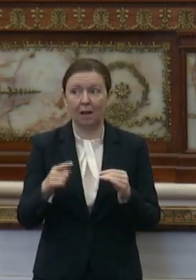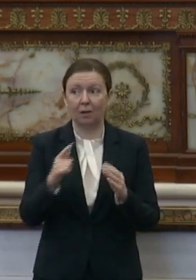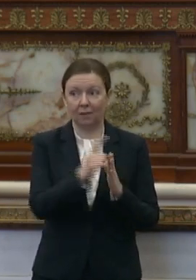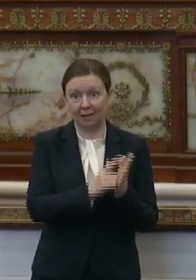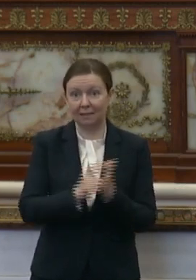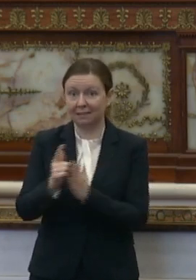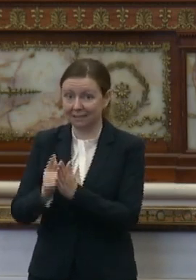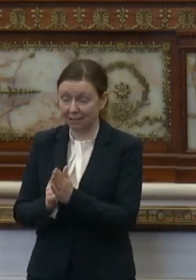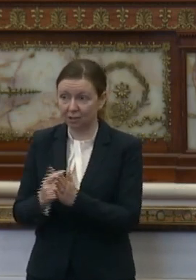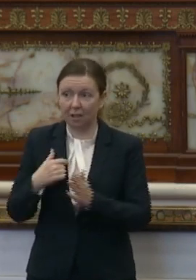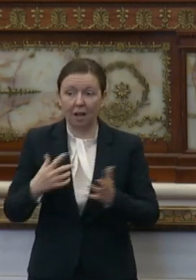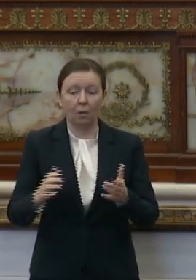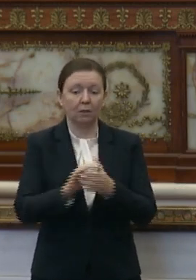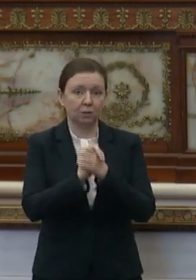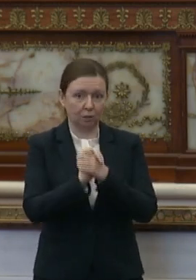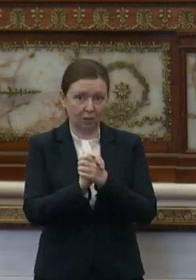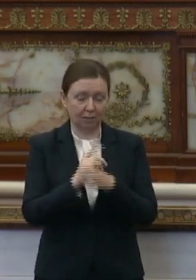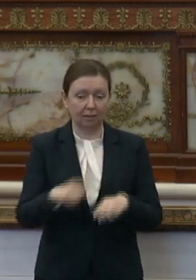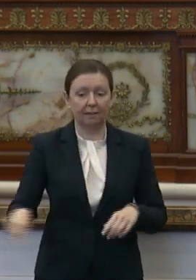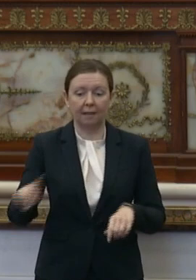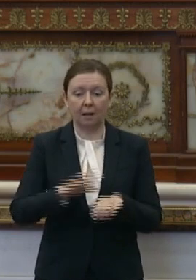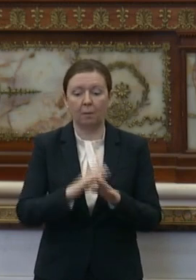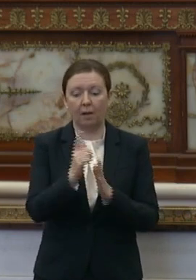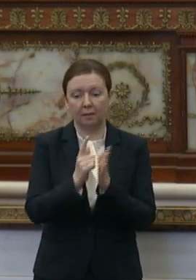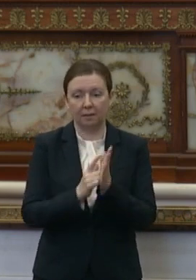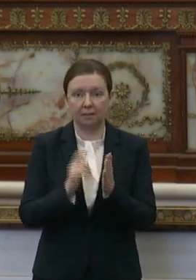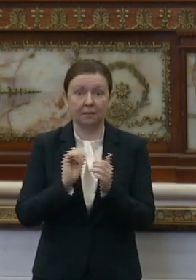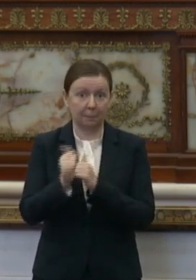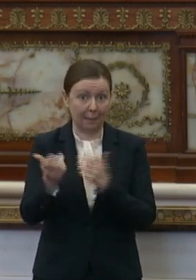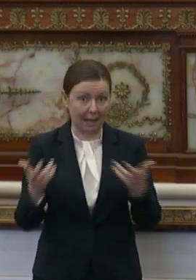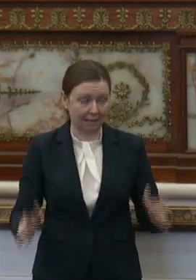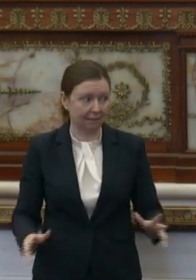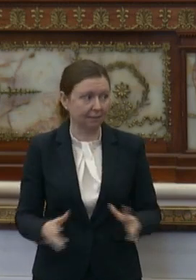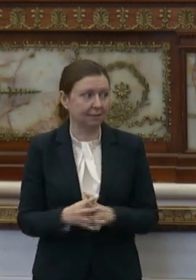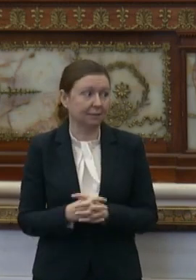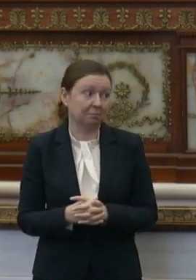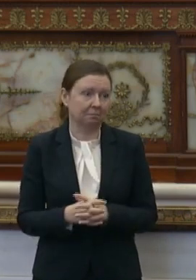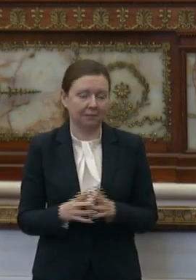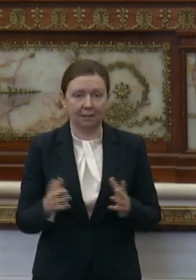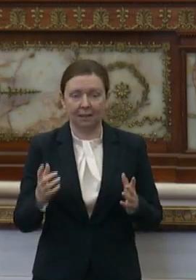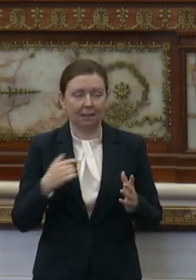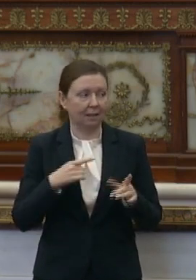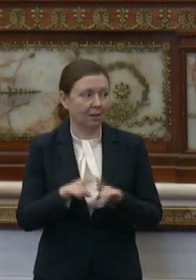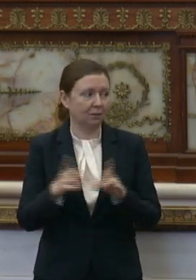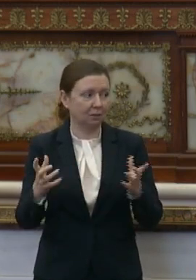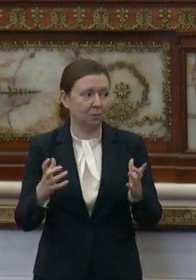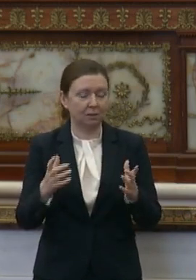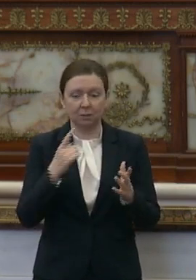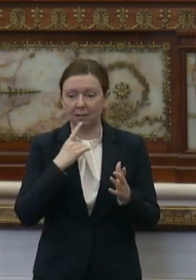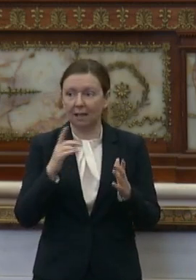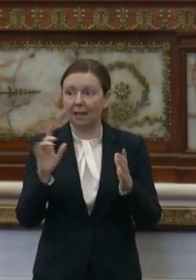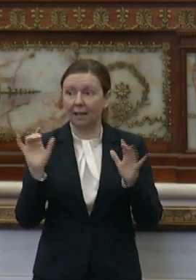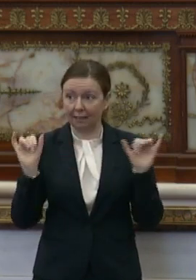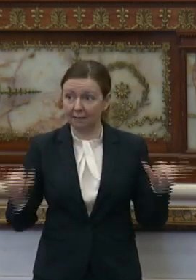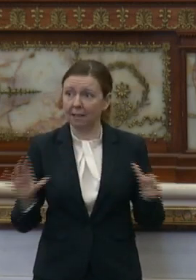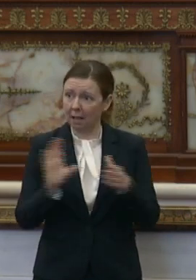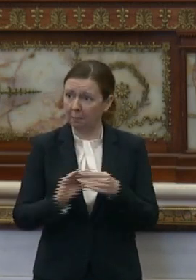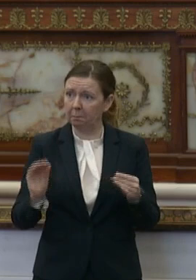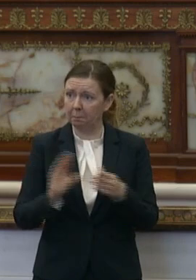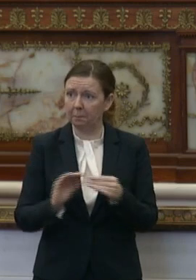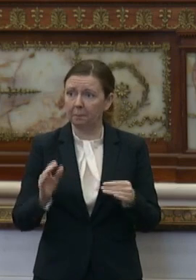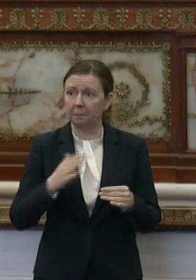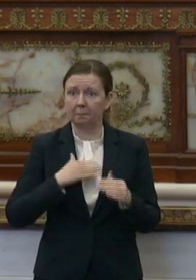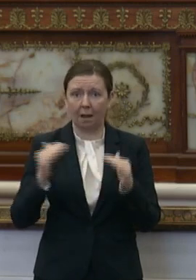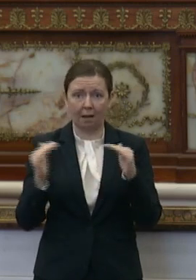legislation, and I want to congratulate them on the legislation getting passed. I'd also want to echo the comments that